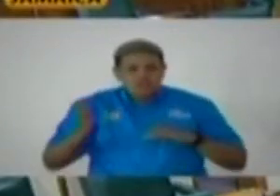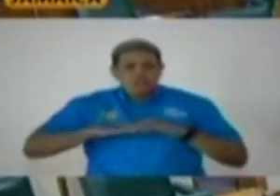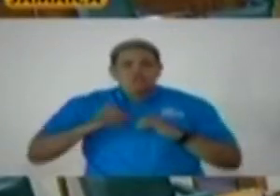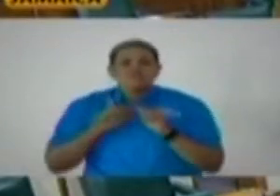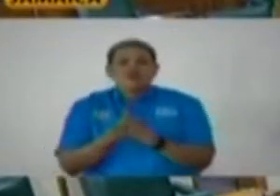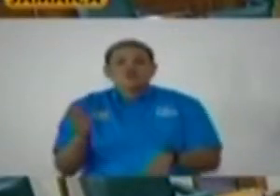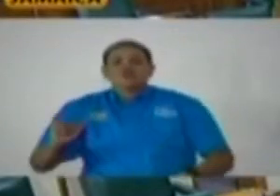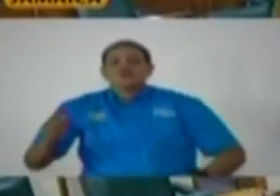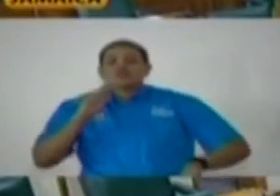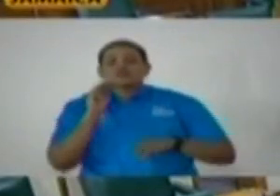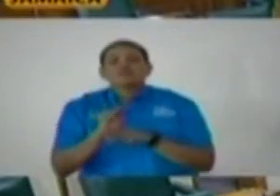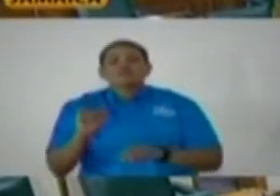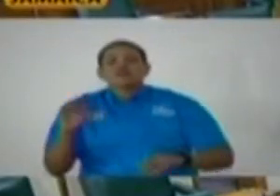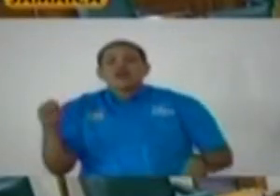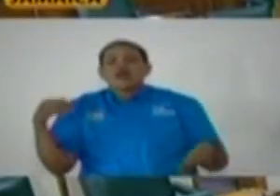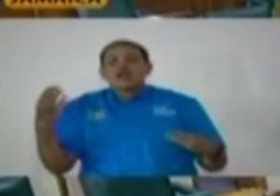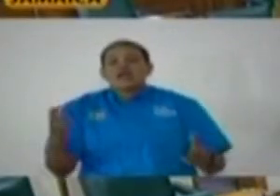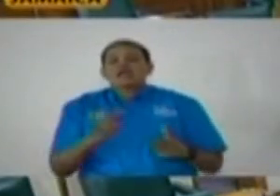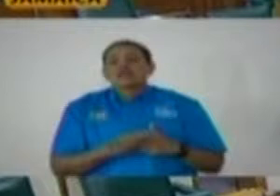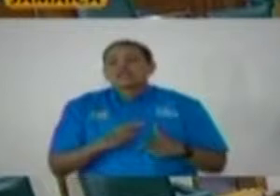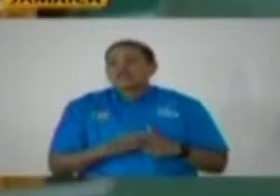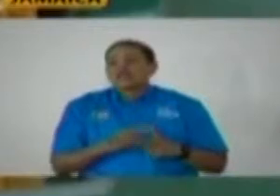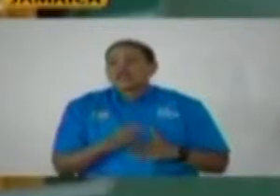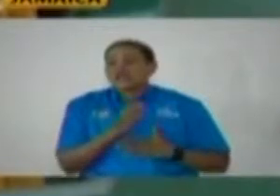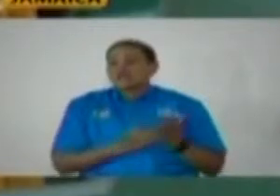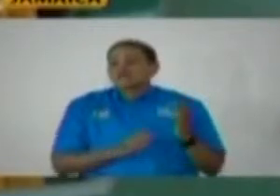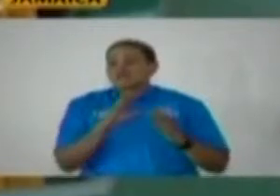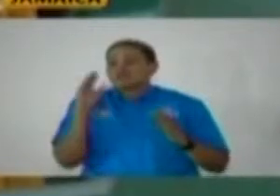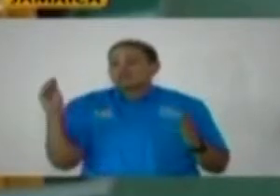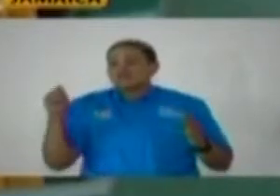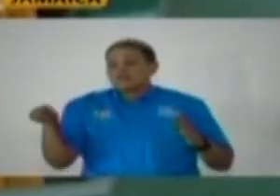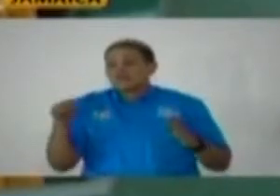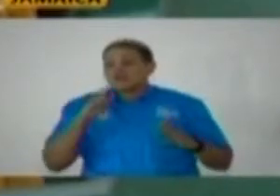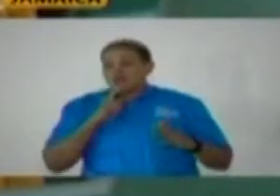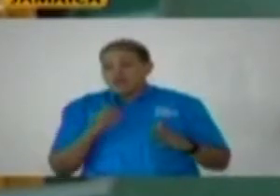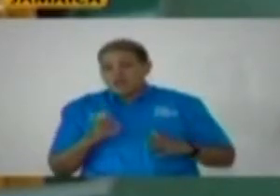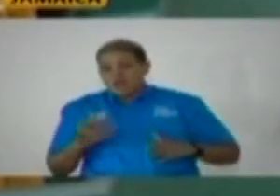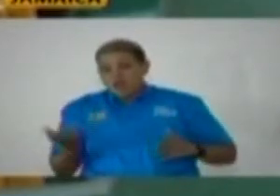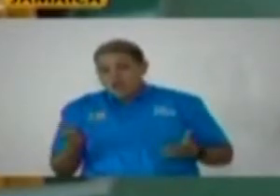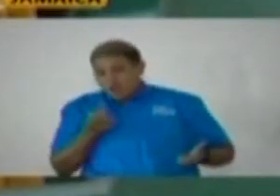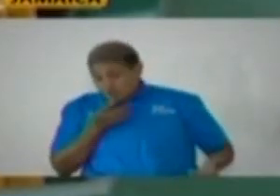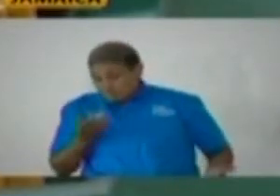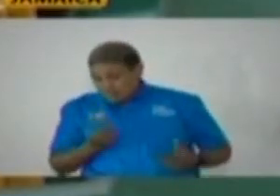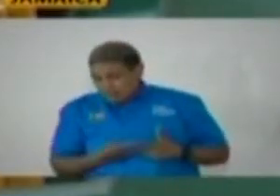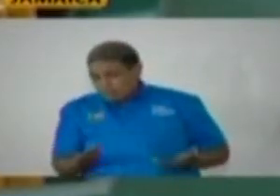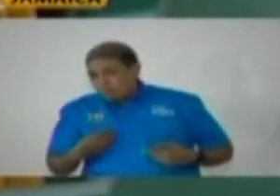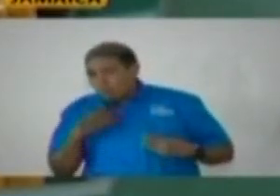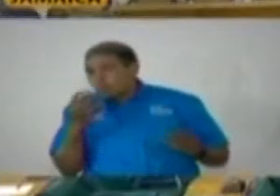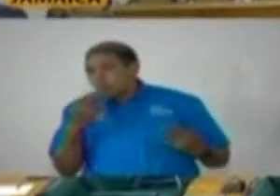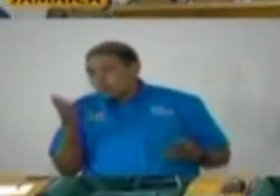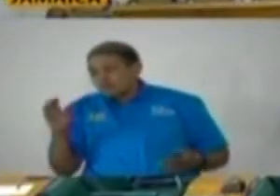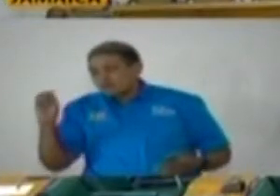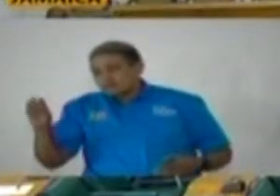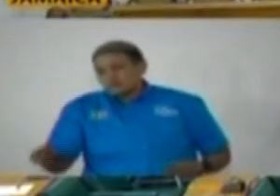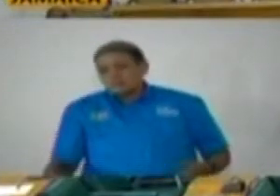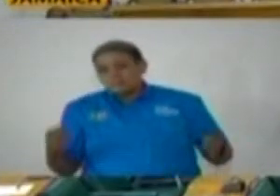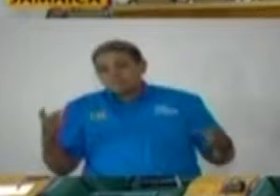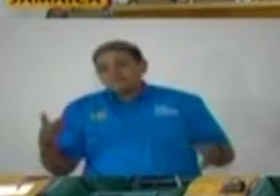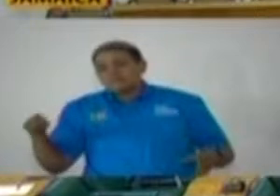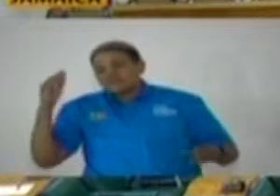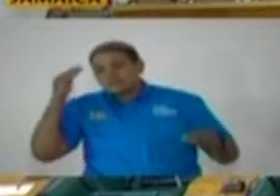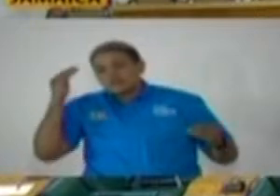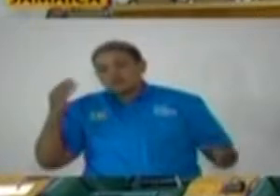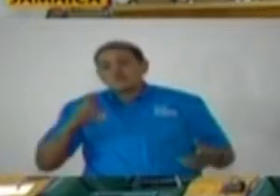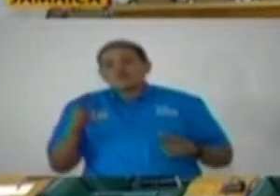And Minister, I can give you the names of some of the companies offline, who is a lot of them. And they say, when